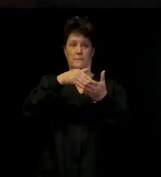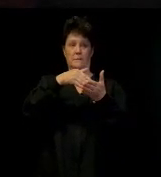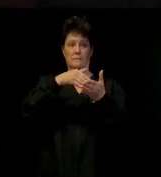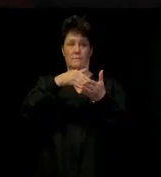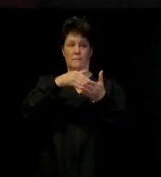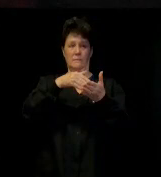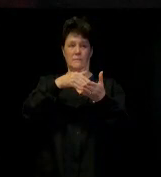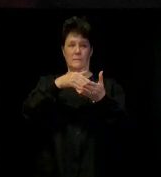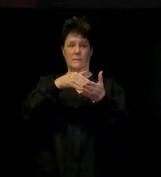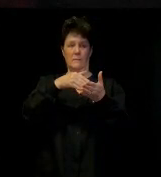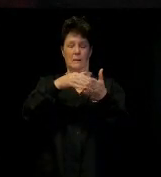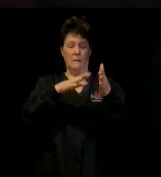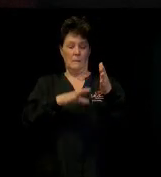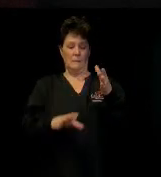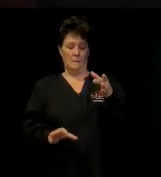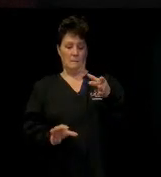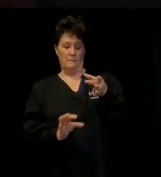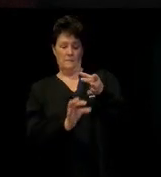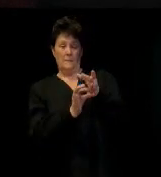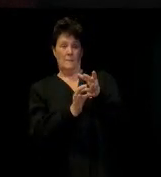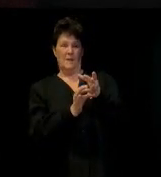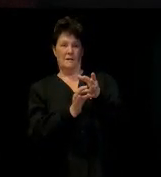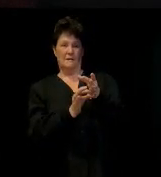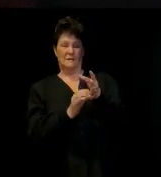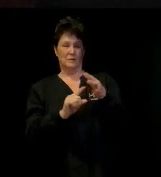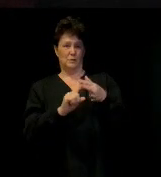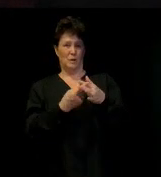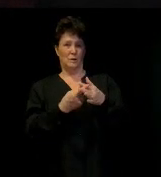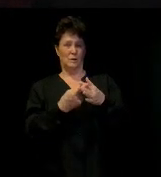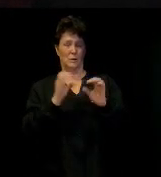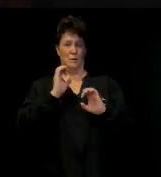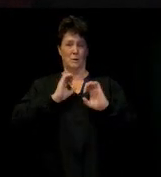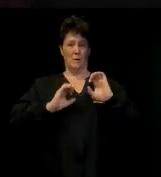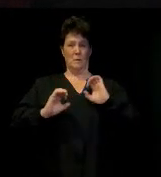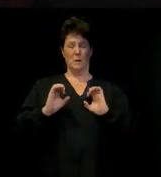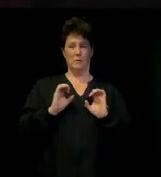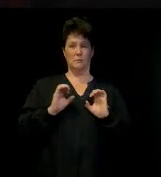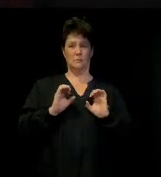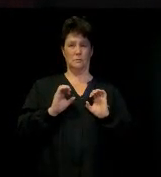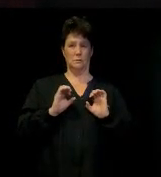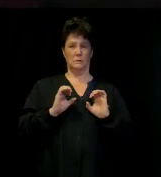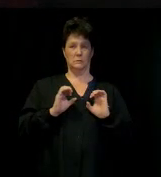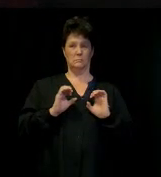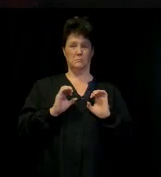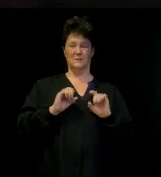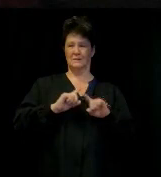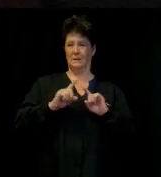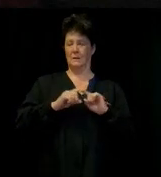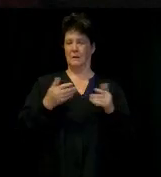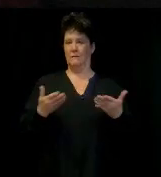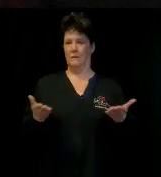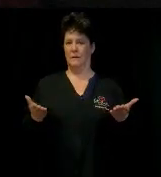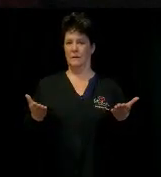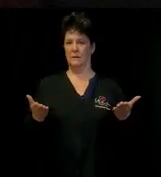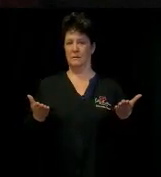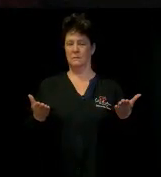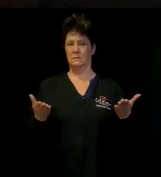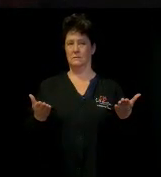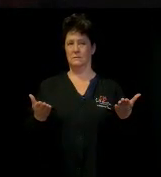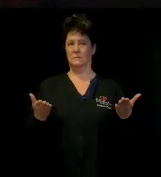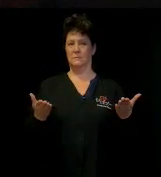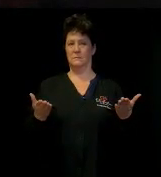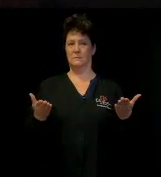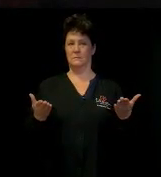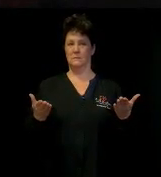emotions, things you experience, and things you encounter. And when you go through things in life, it's what draws to that for you to be